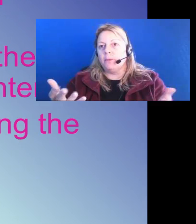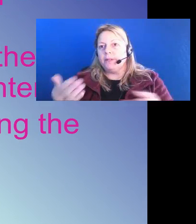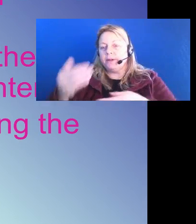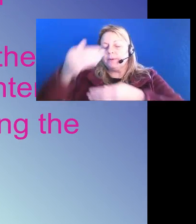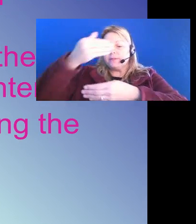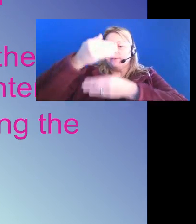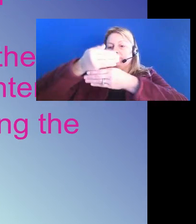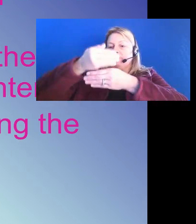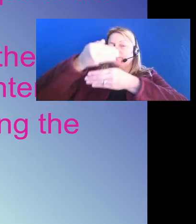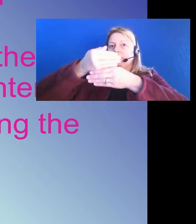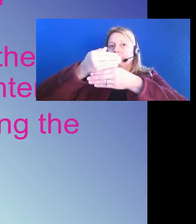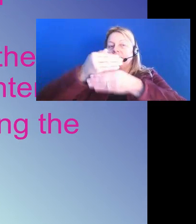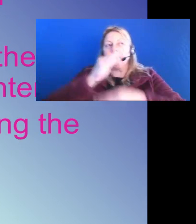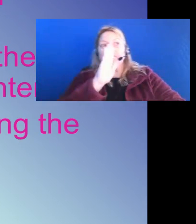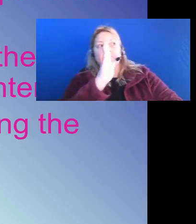Talk about windows.